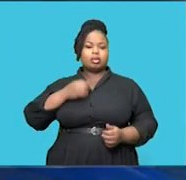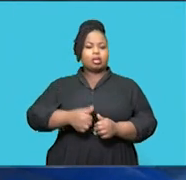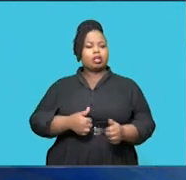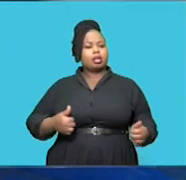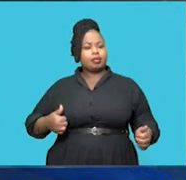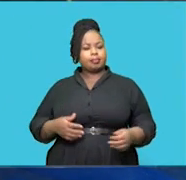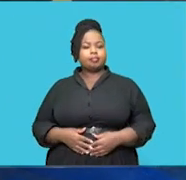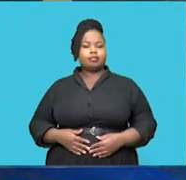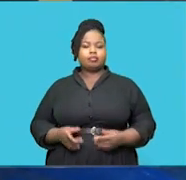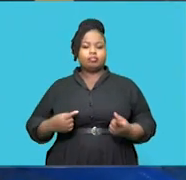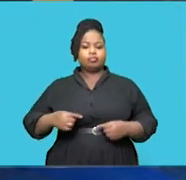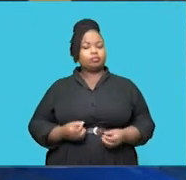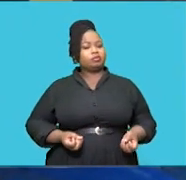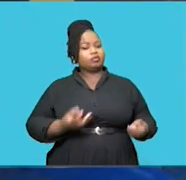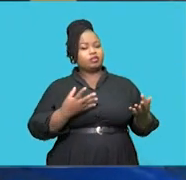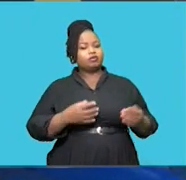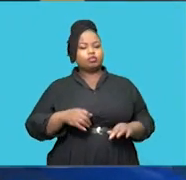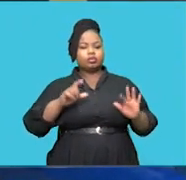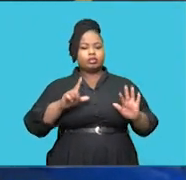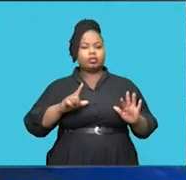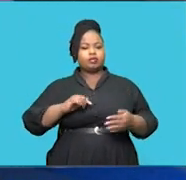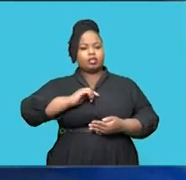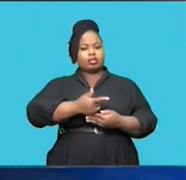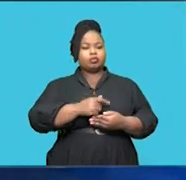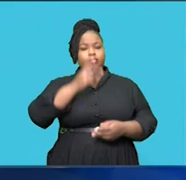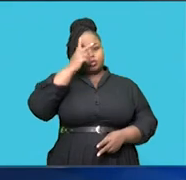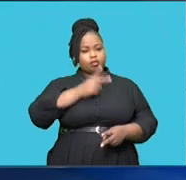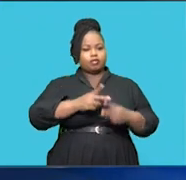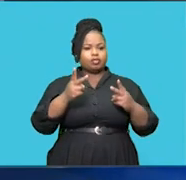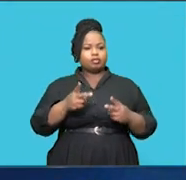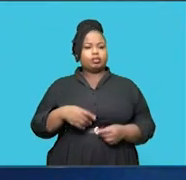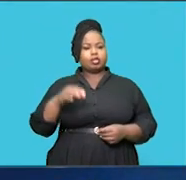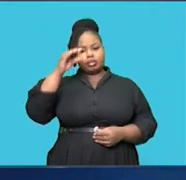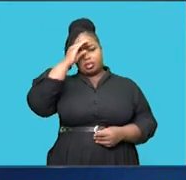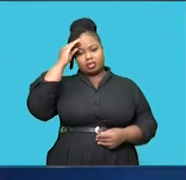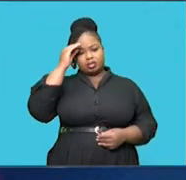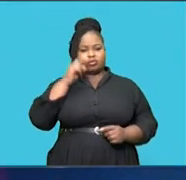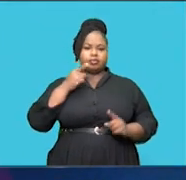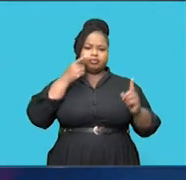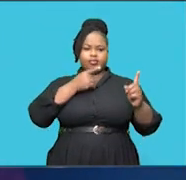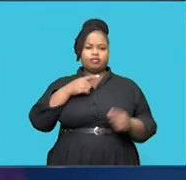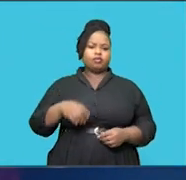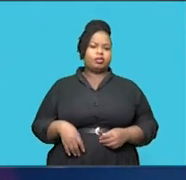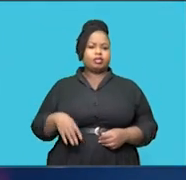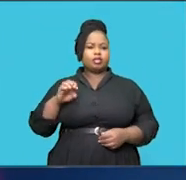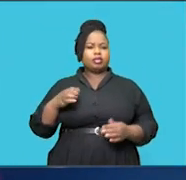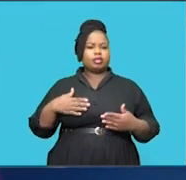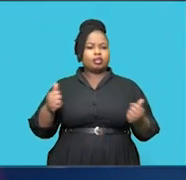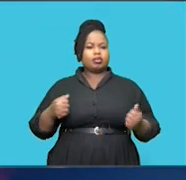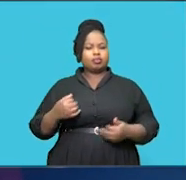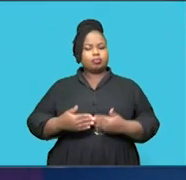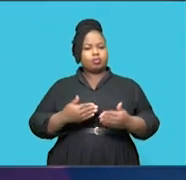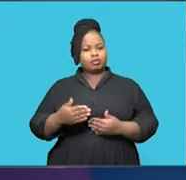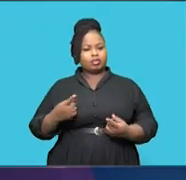We currently handed 7 laptops to professional nurses. The aim of the laptops is actually for the e-health process that we're